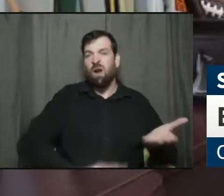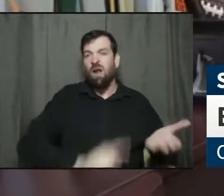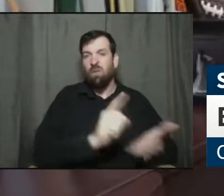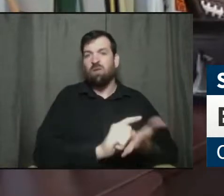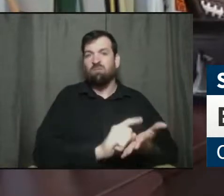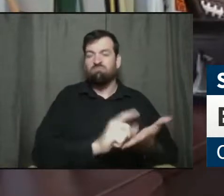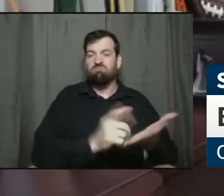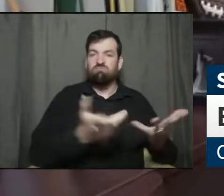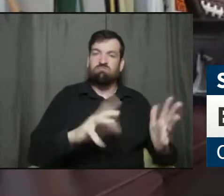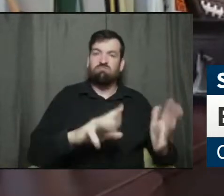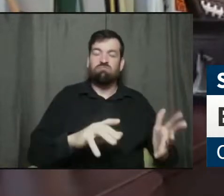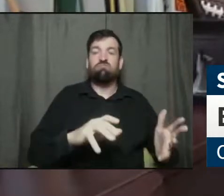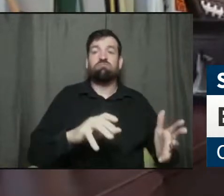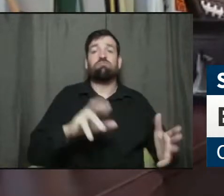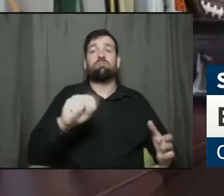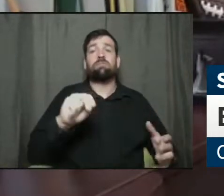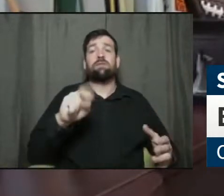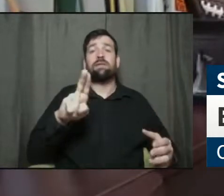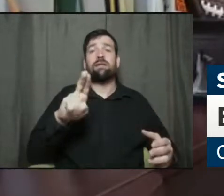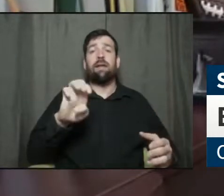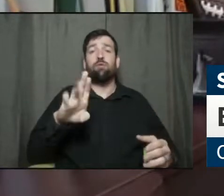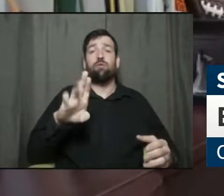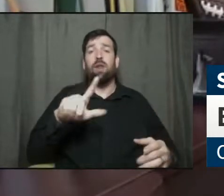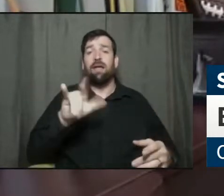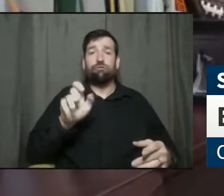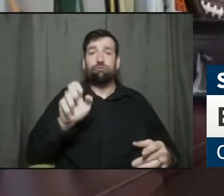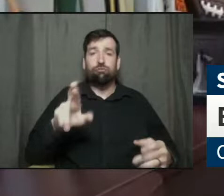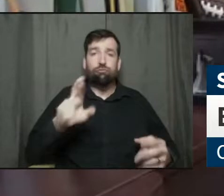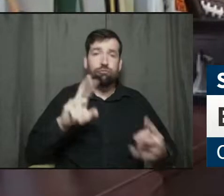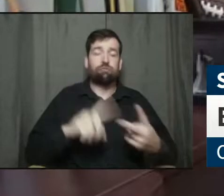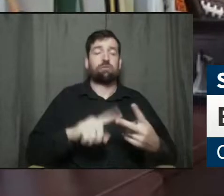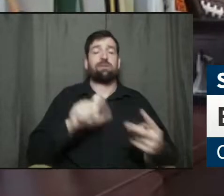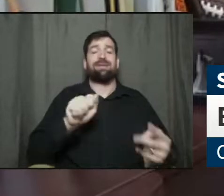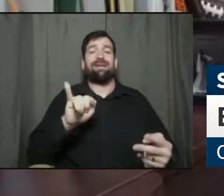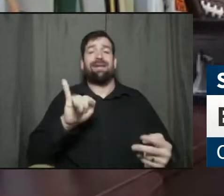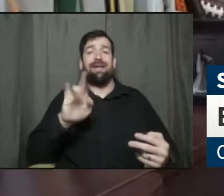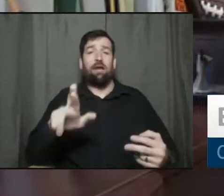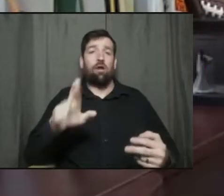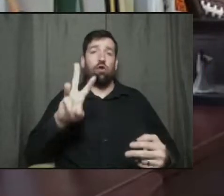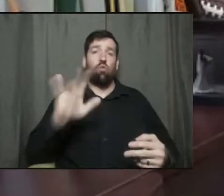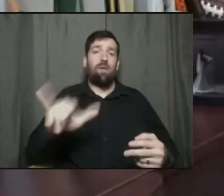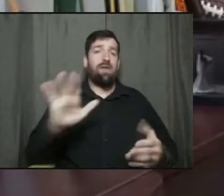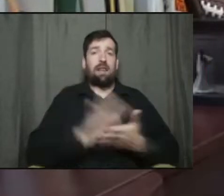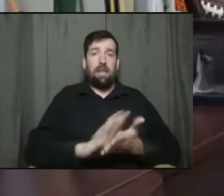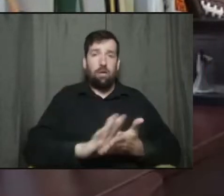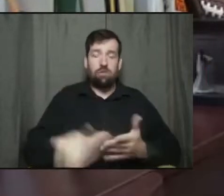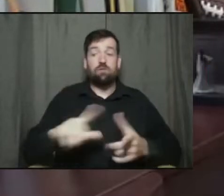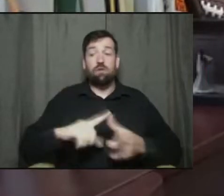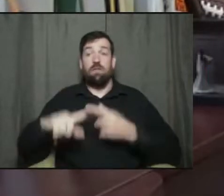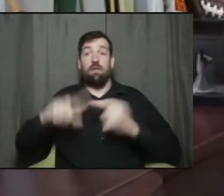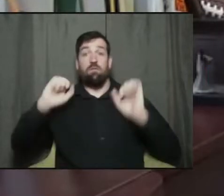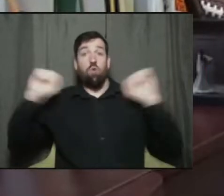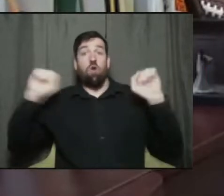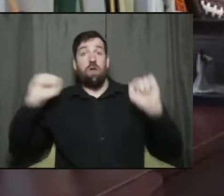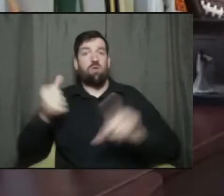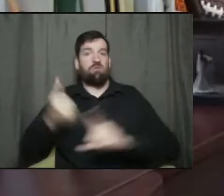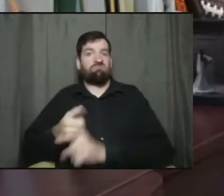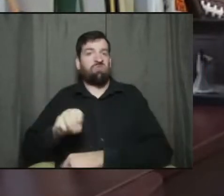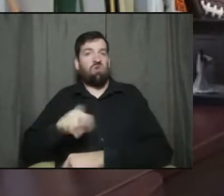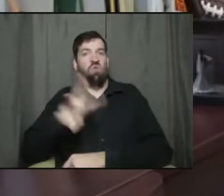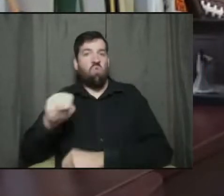your nebulizers, you do your airway clearance, and then working out was its own form of airway clearance. And a lot of